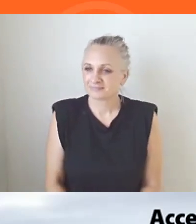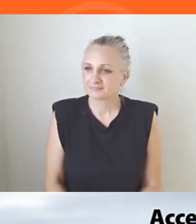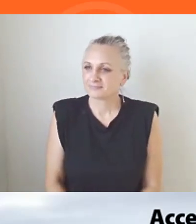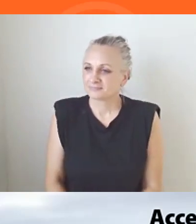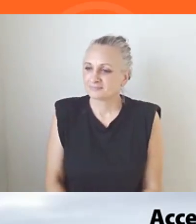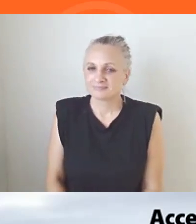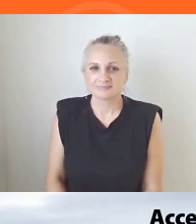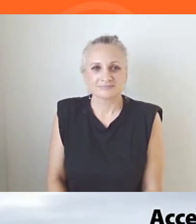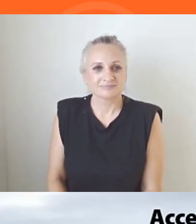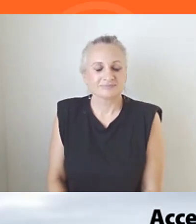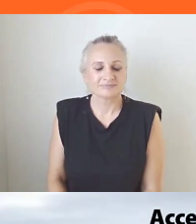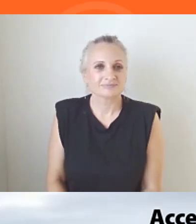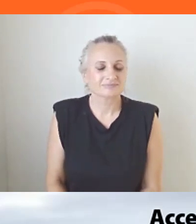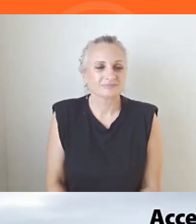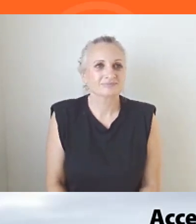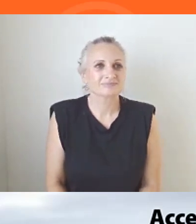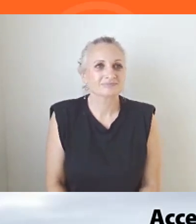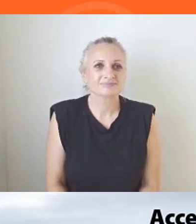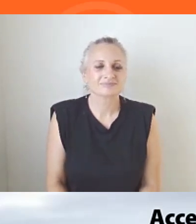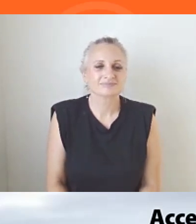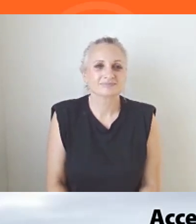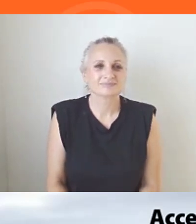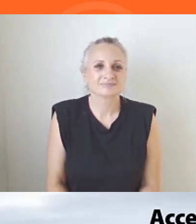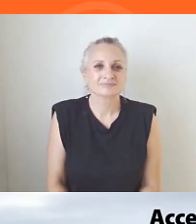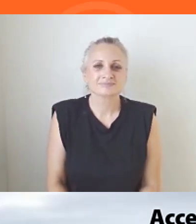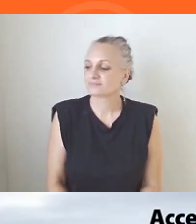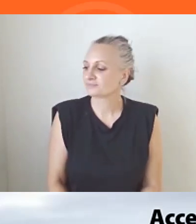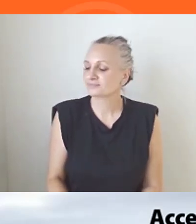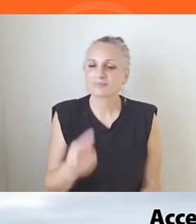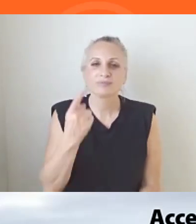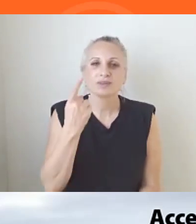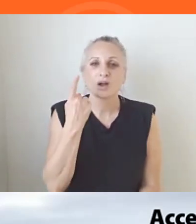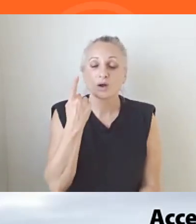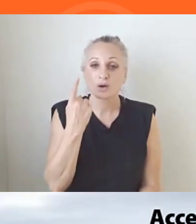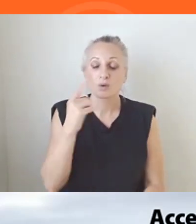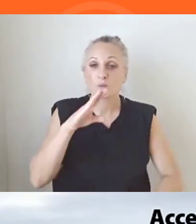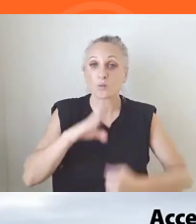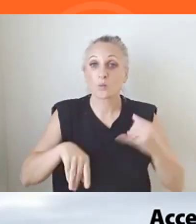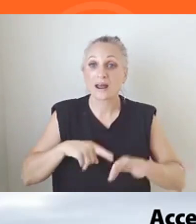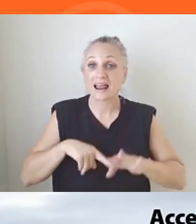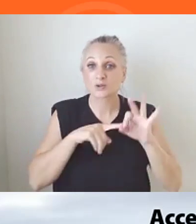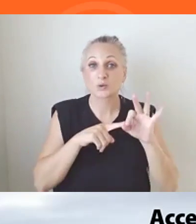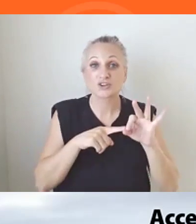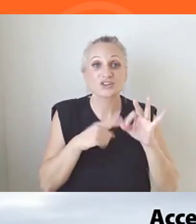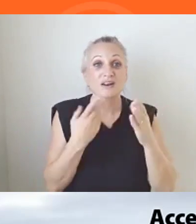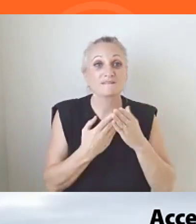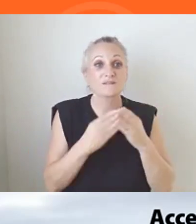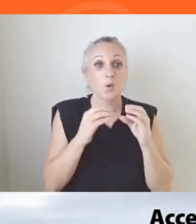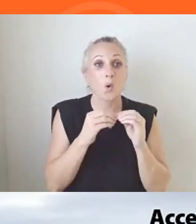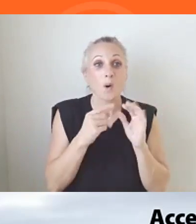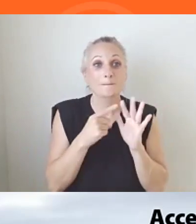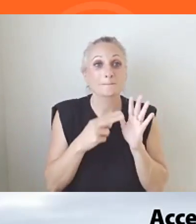Perfect. Okay. And then just one last question for Benny. Do you